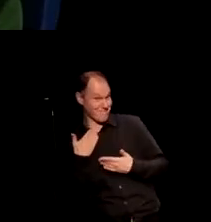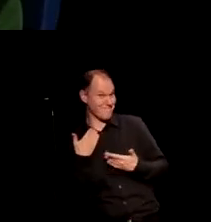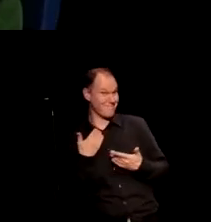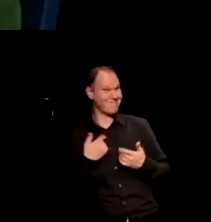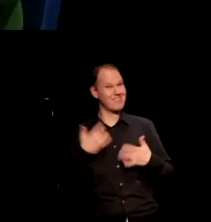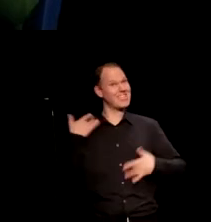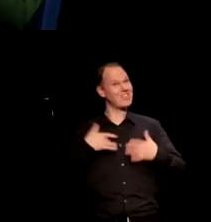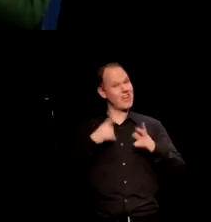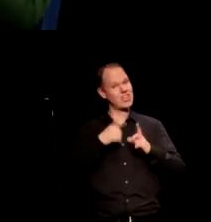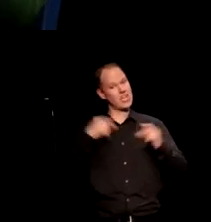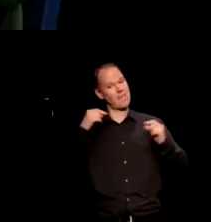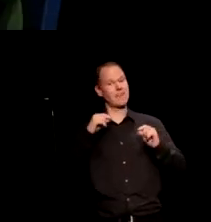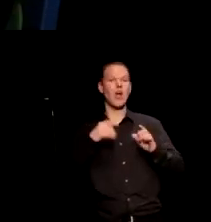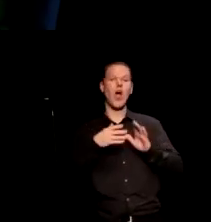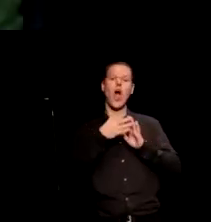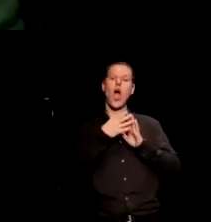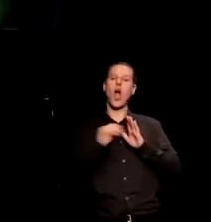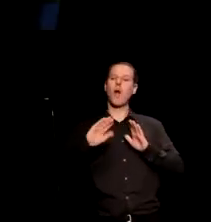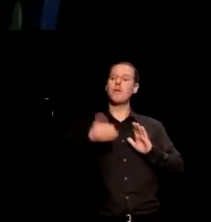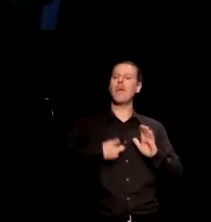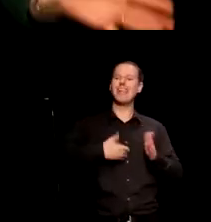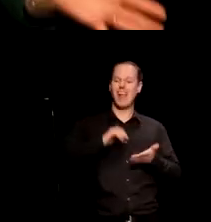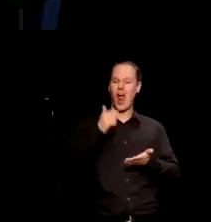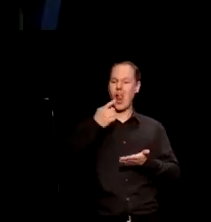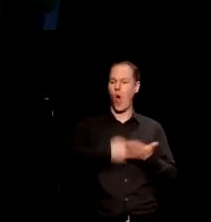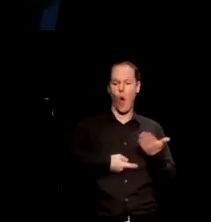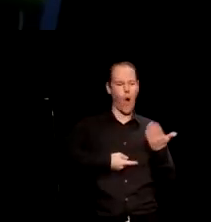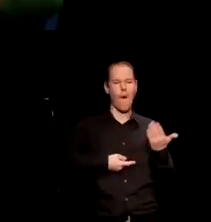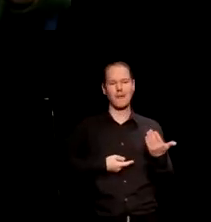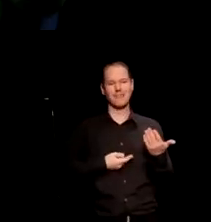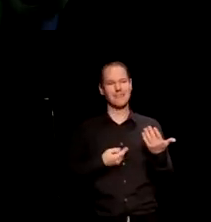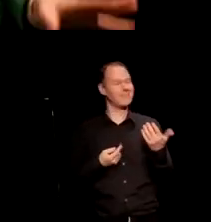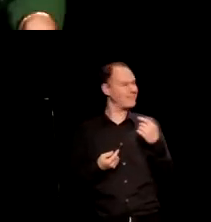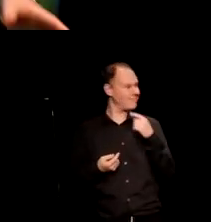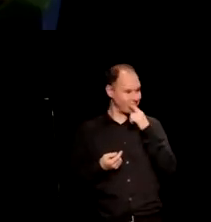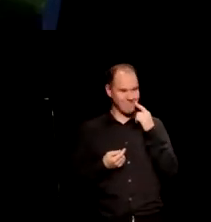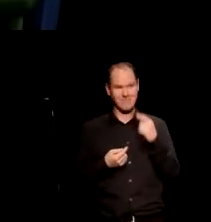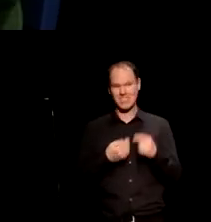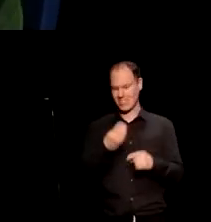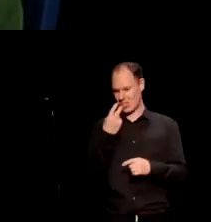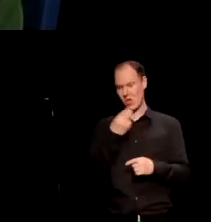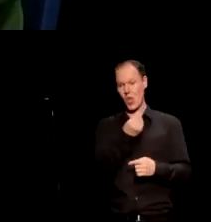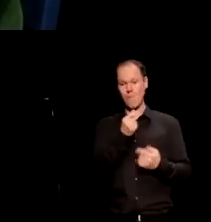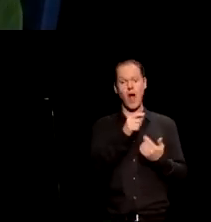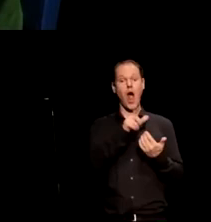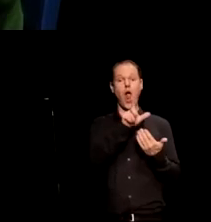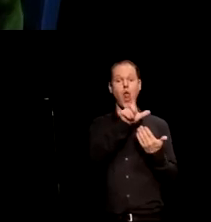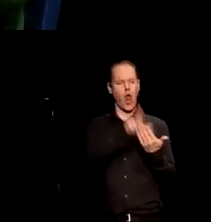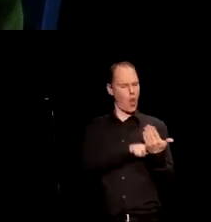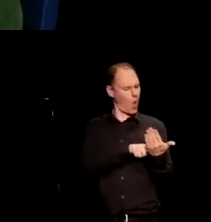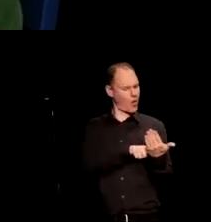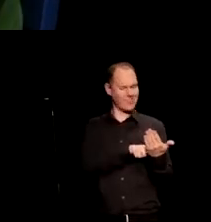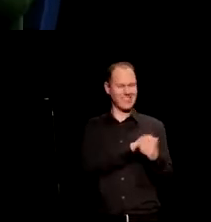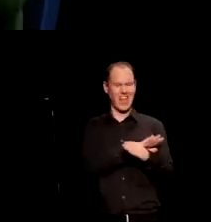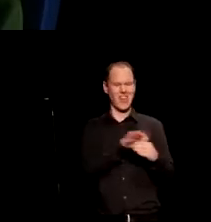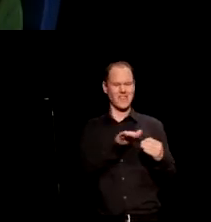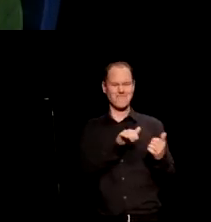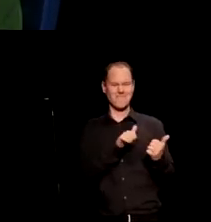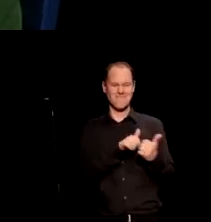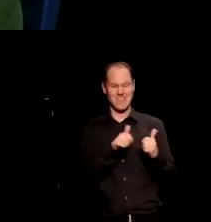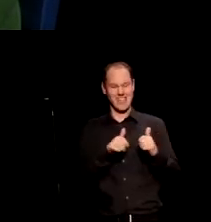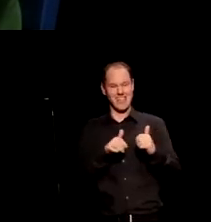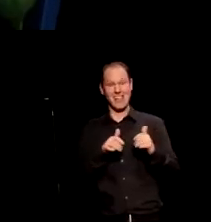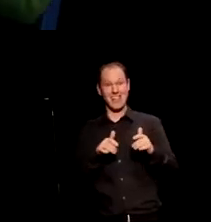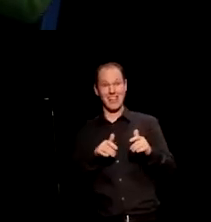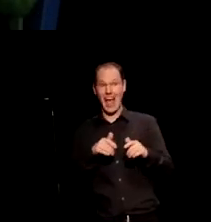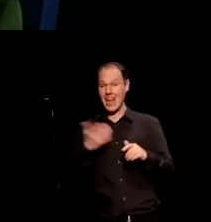in Jamaican copyright law, where basically one load of laws were no longer applicable, and a new regime was about to start. And there was a little window where